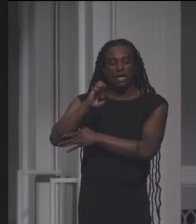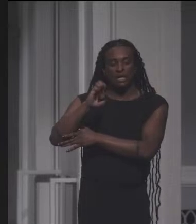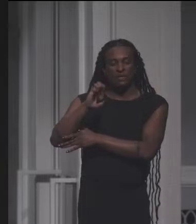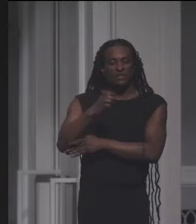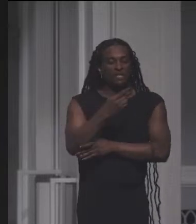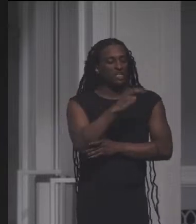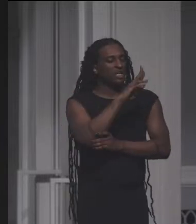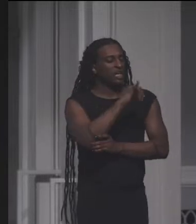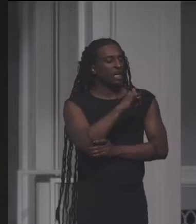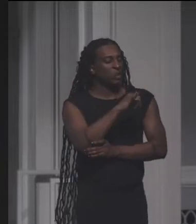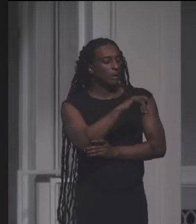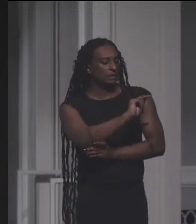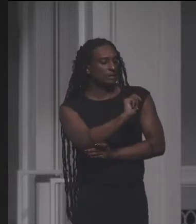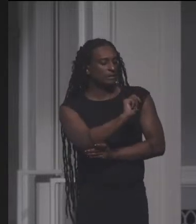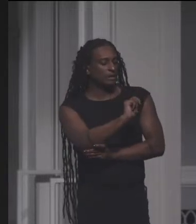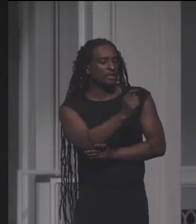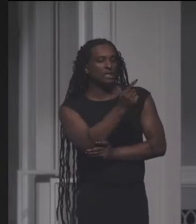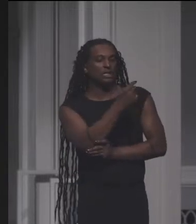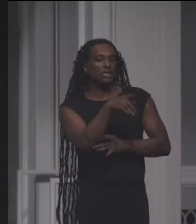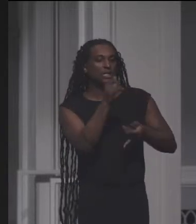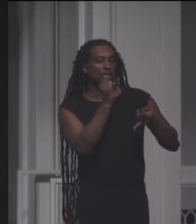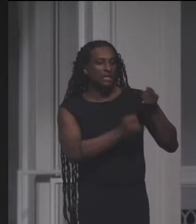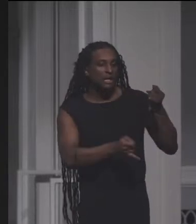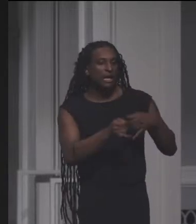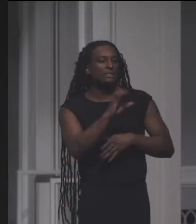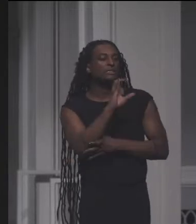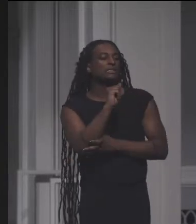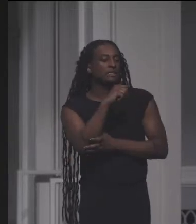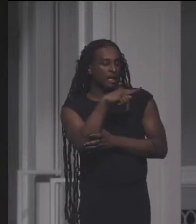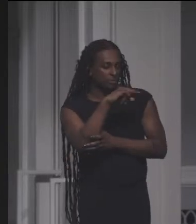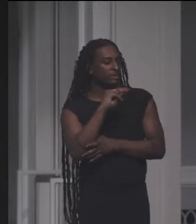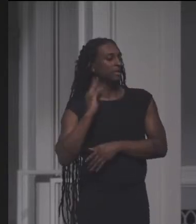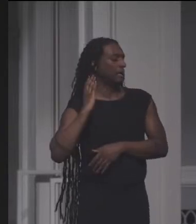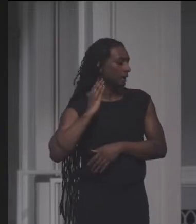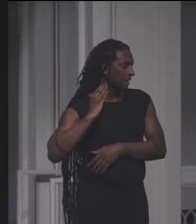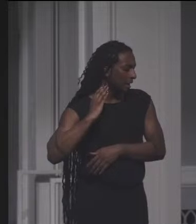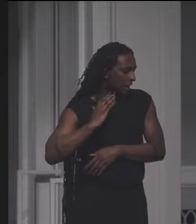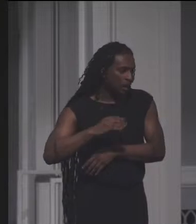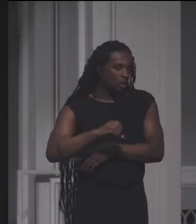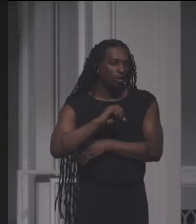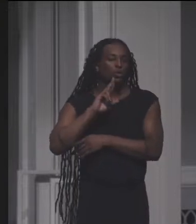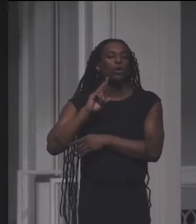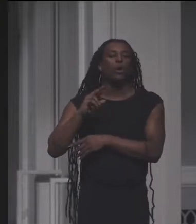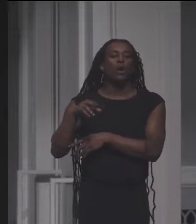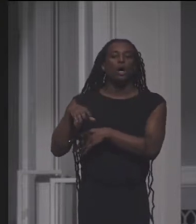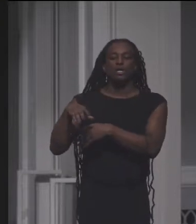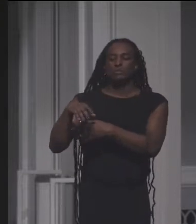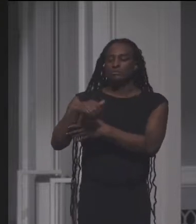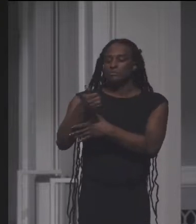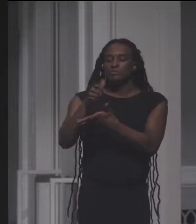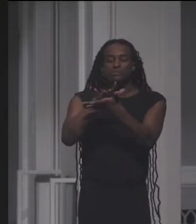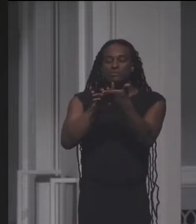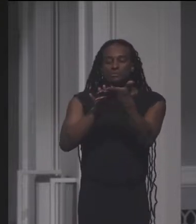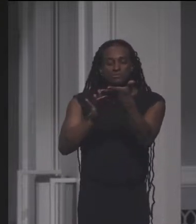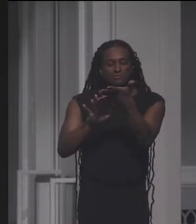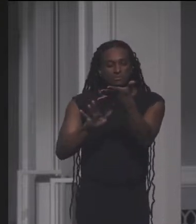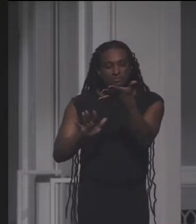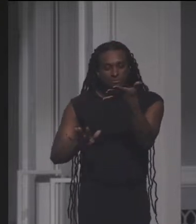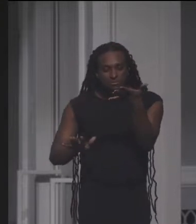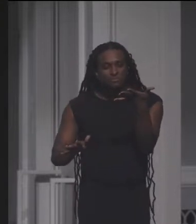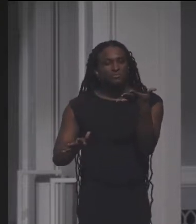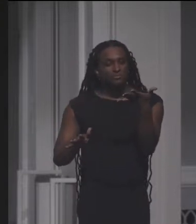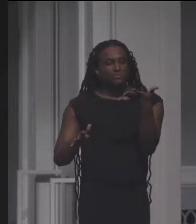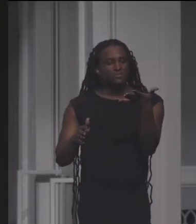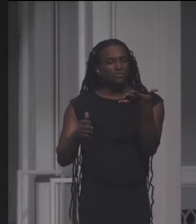Henry Treece's The Last Captains, or Rosemary Sutcliffe's Sword at Sunset. Those things